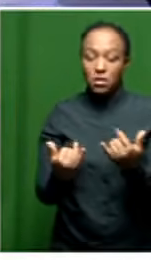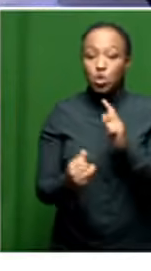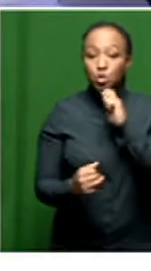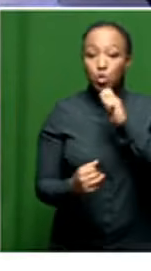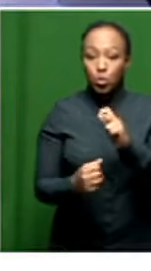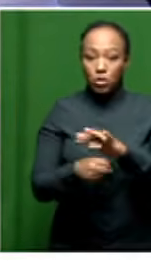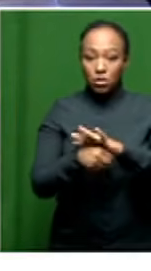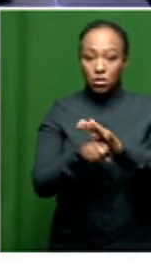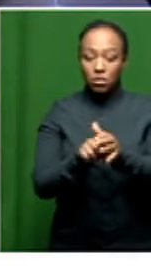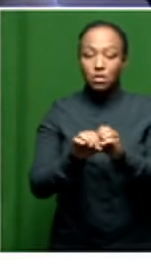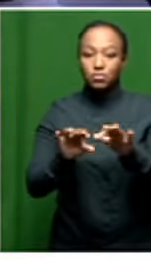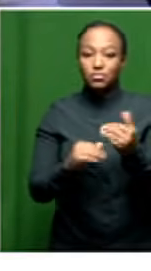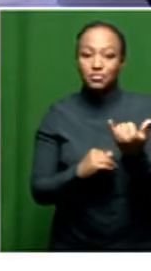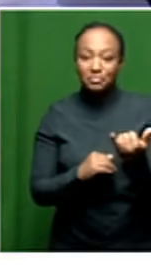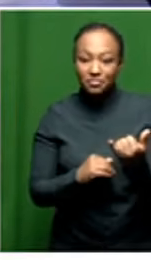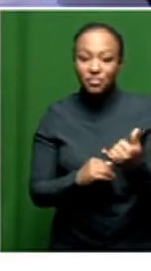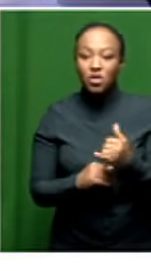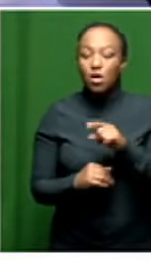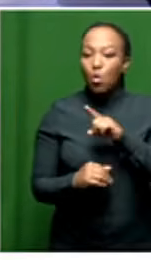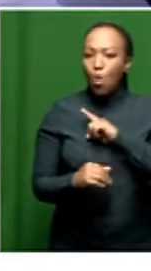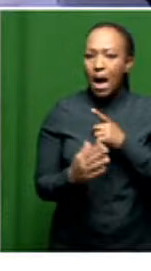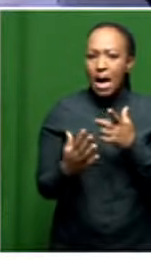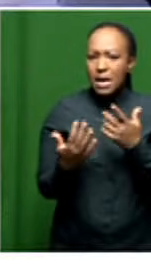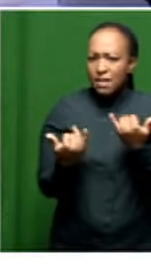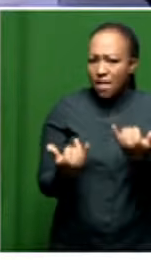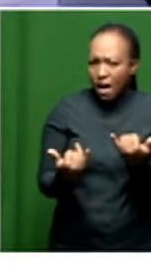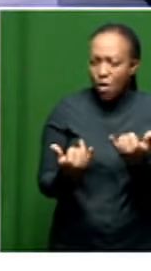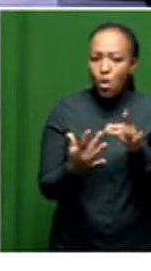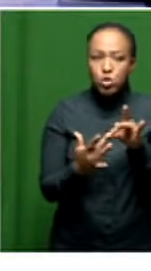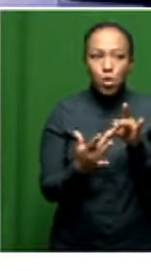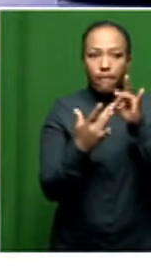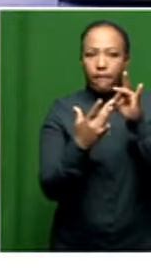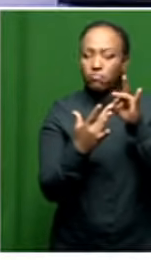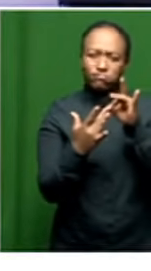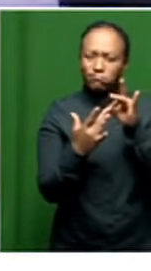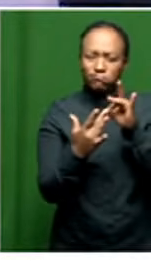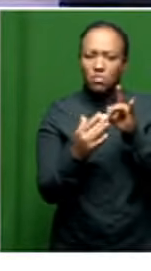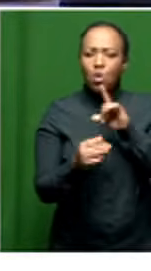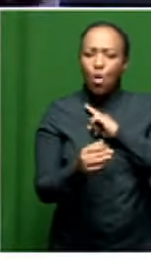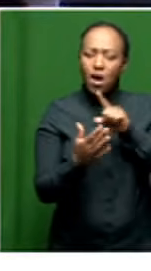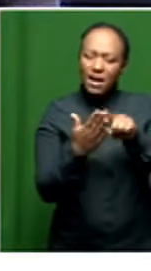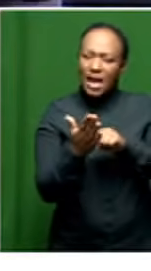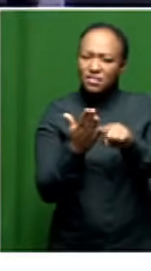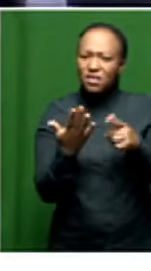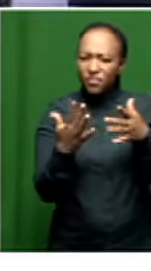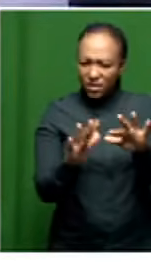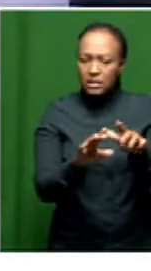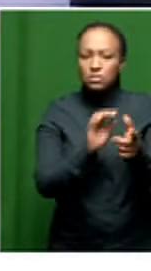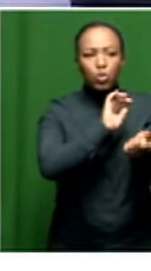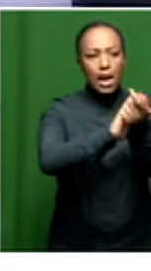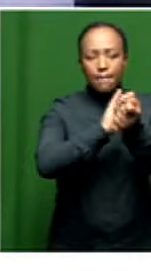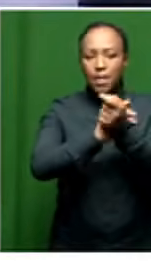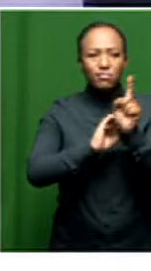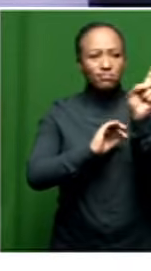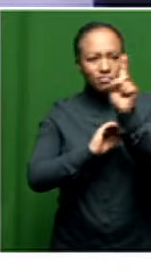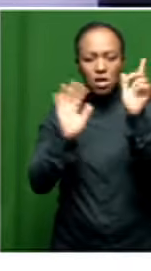global pandemic. It's not a unique thing that South Africa is embarking on the elections. We've seen a lot of elections taking